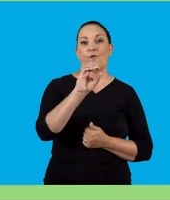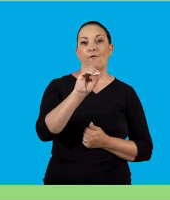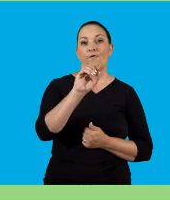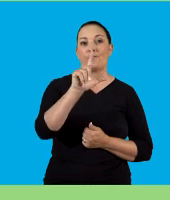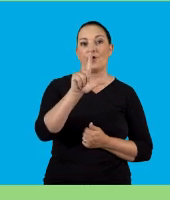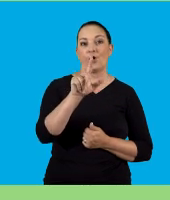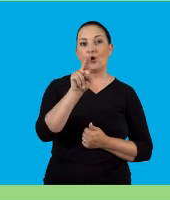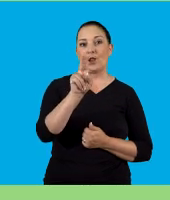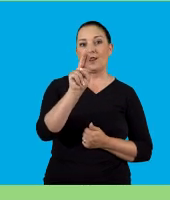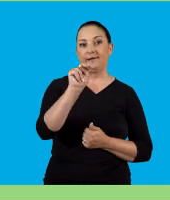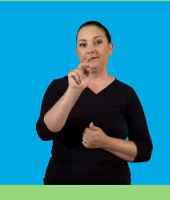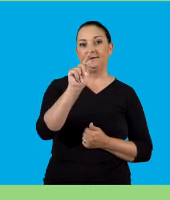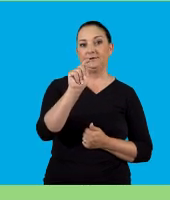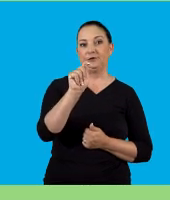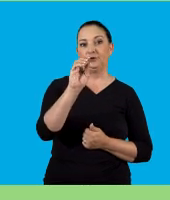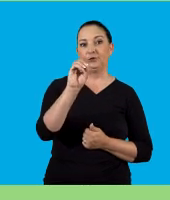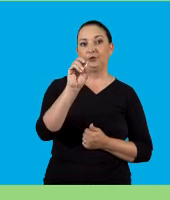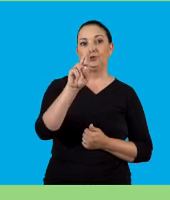voluntary activities.